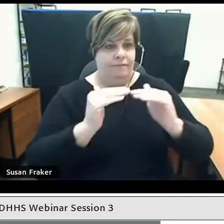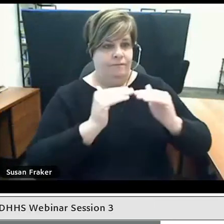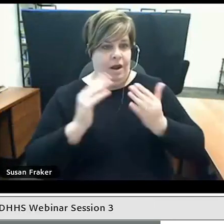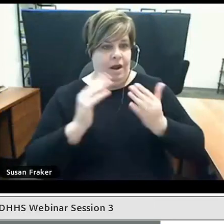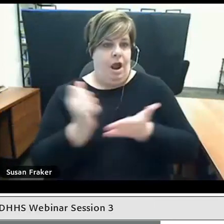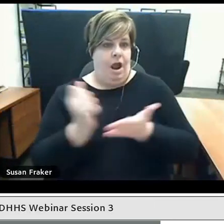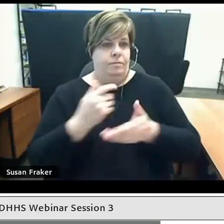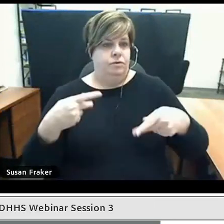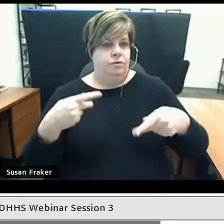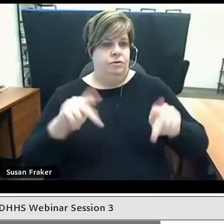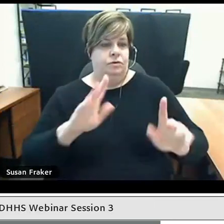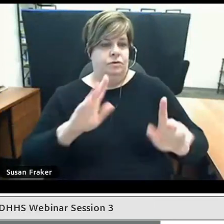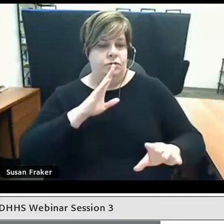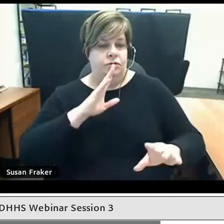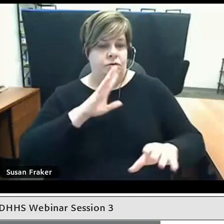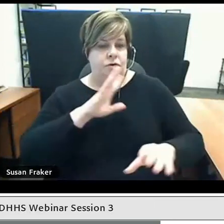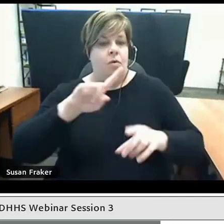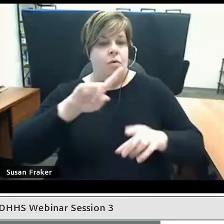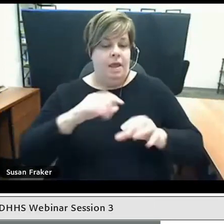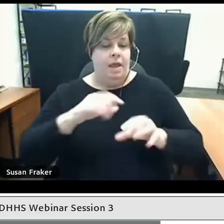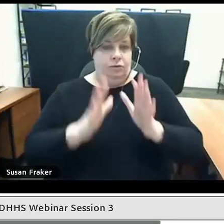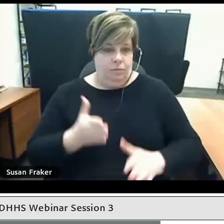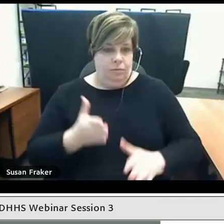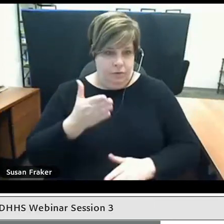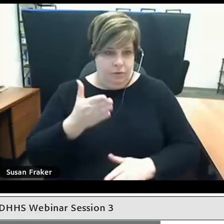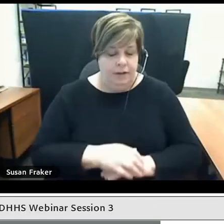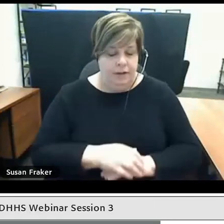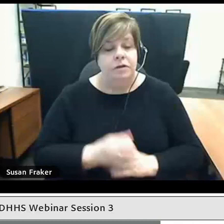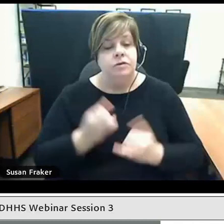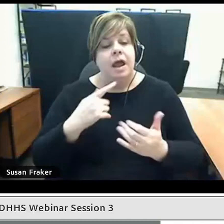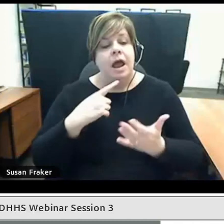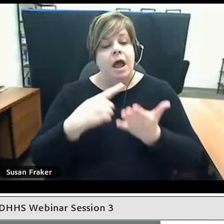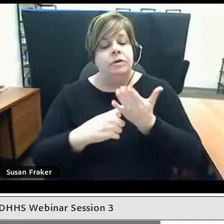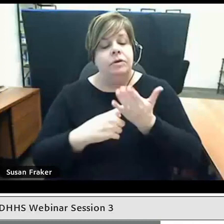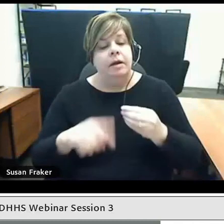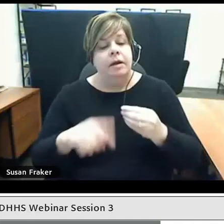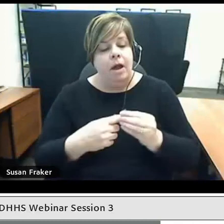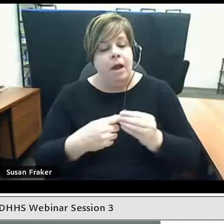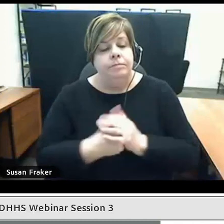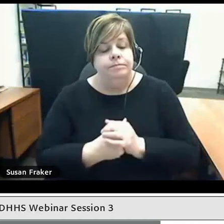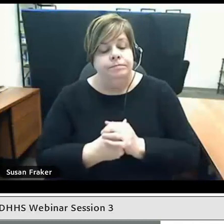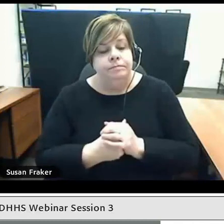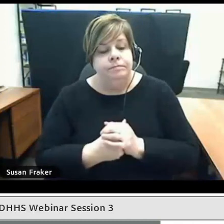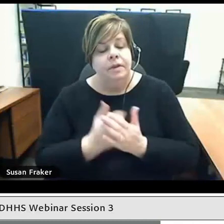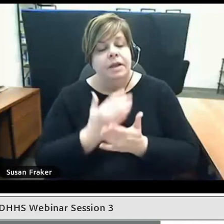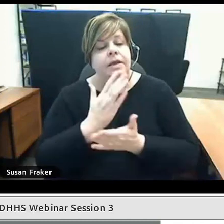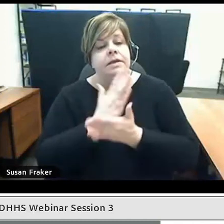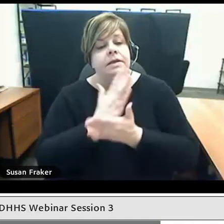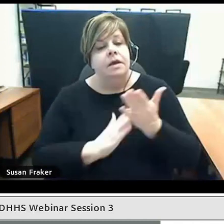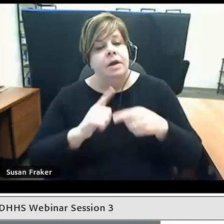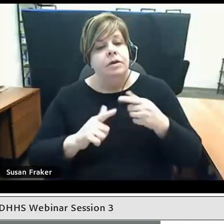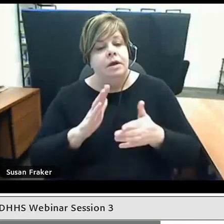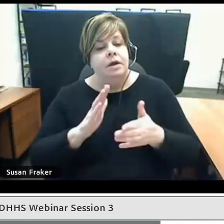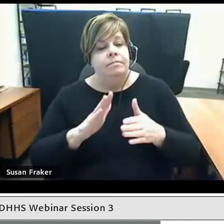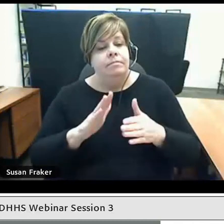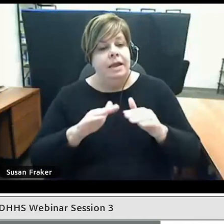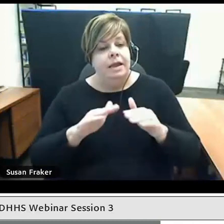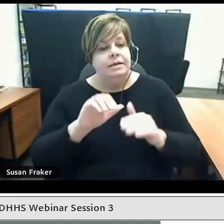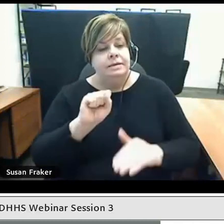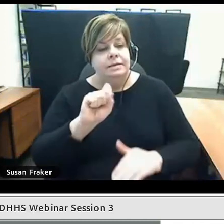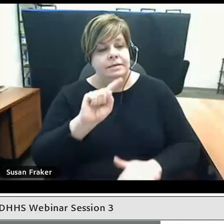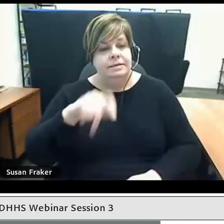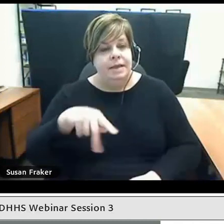when there's an interpreter involved is great. So I'm going to talk a little bit about some ways that you could make Step 2 visual. For those